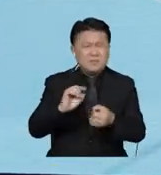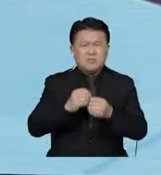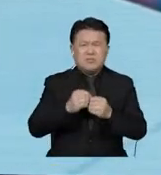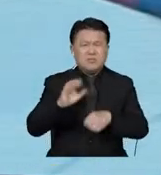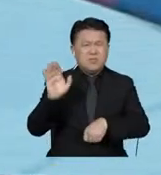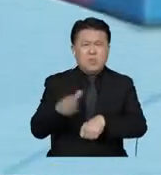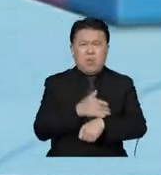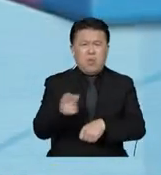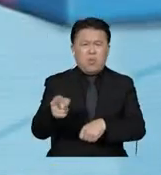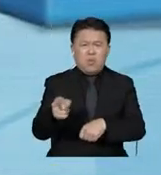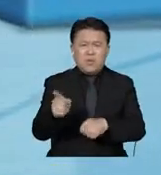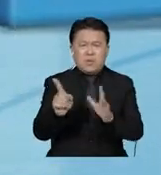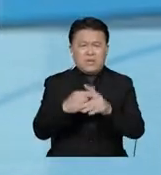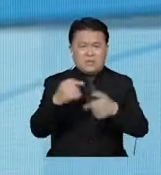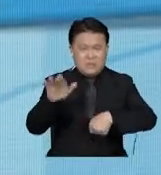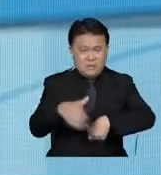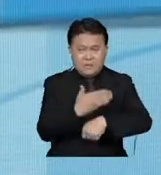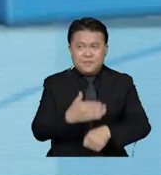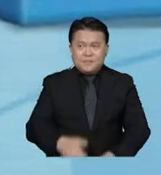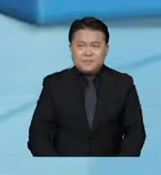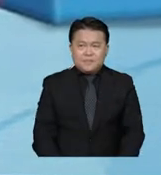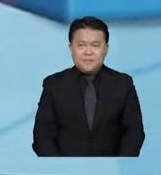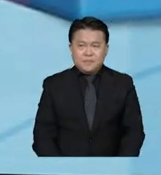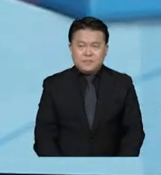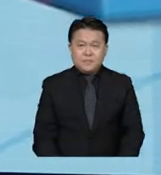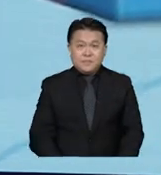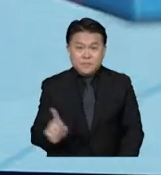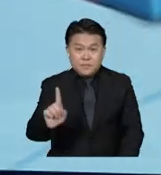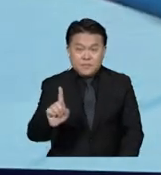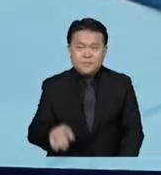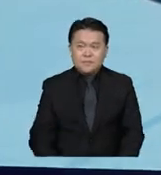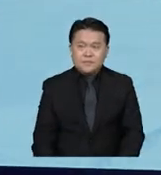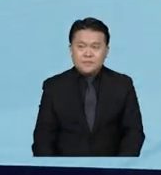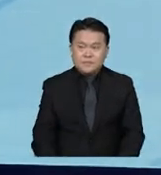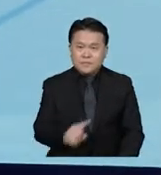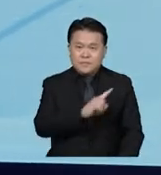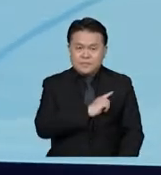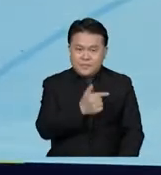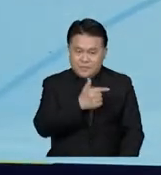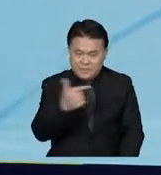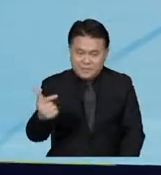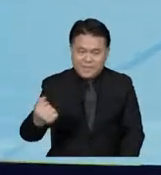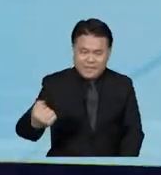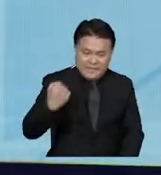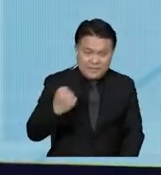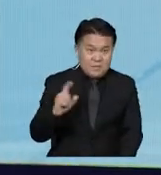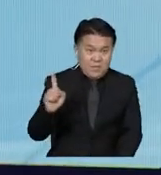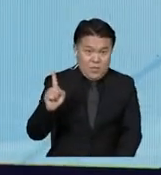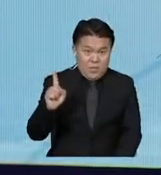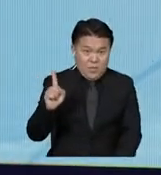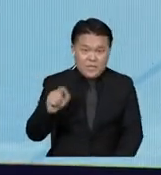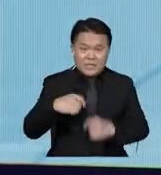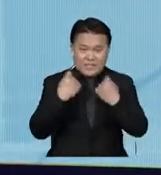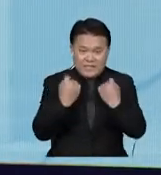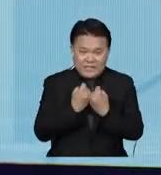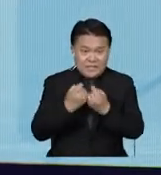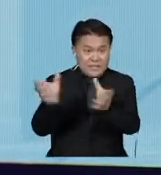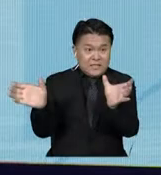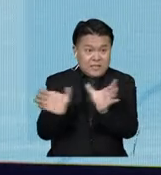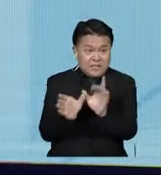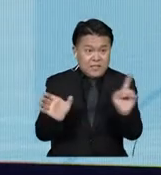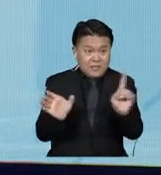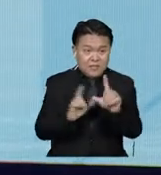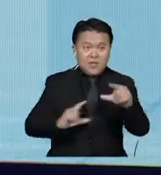the toughest, the strongest individual or group is somehow morally superior or more valuable to